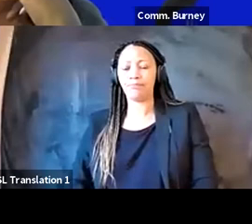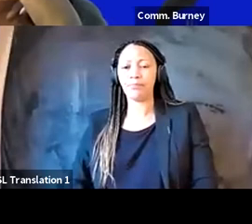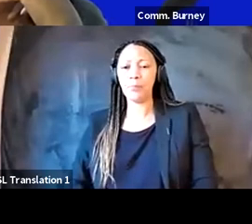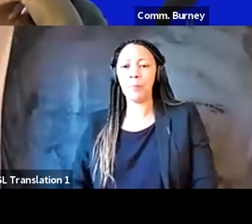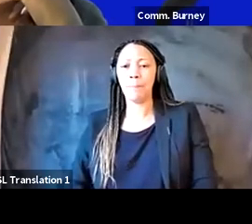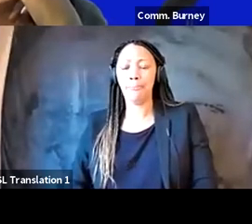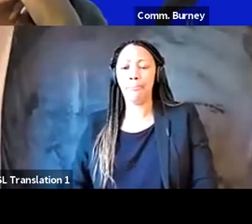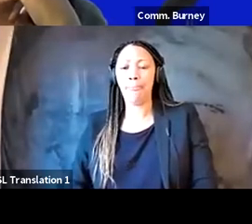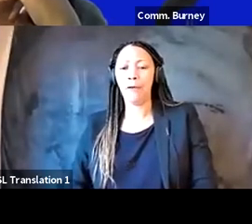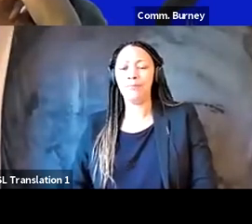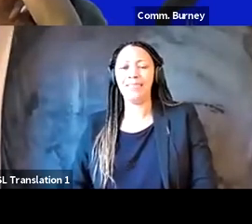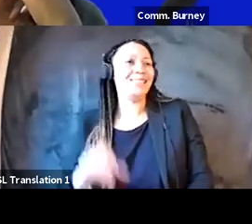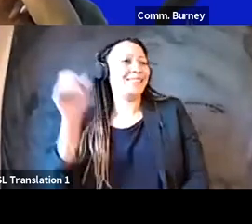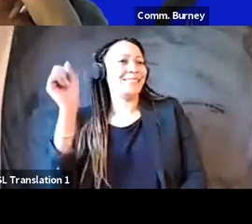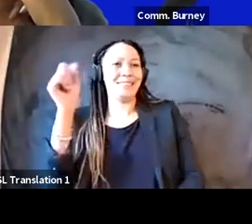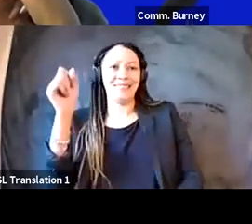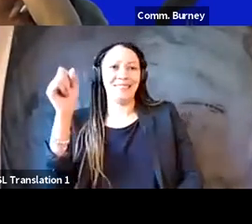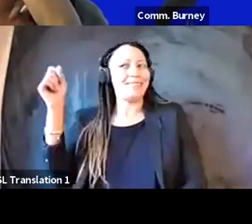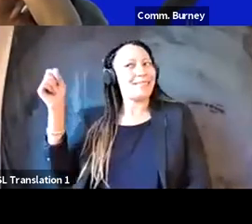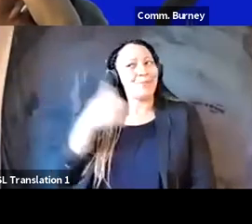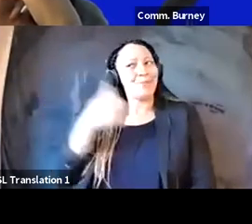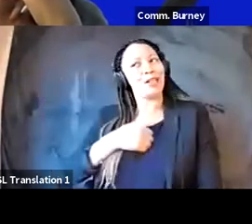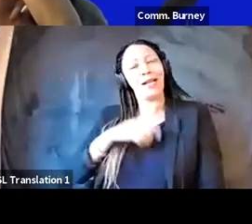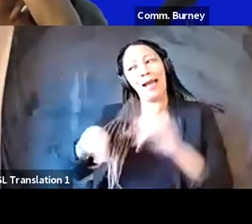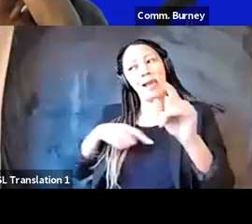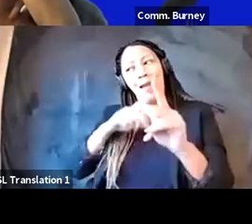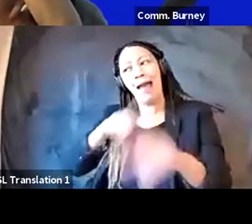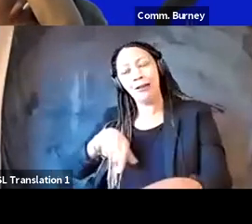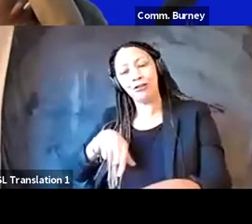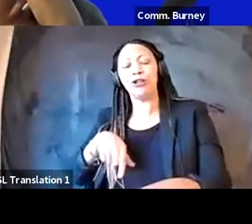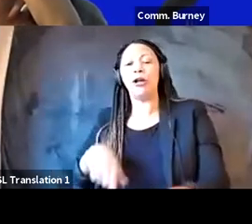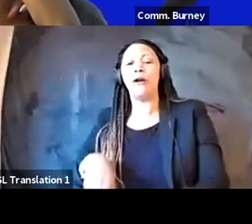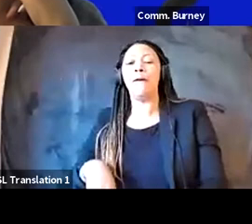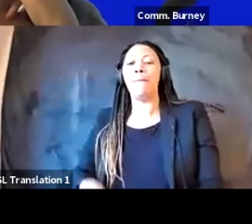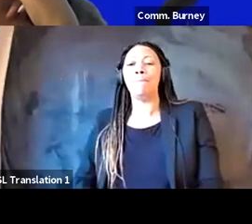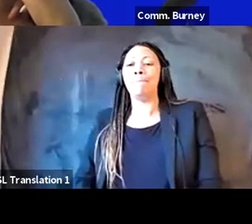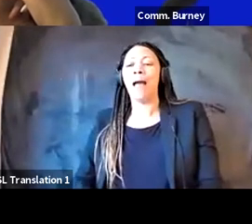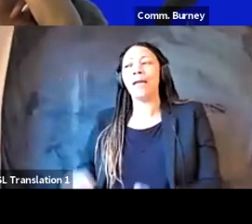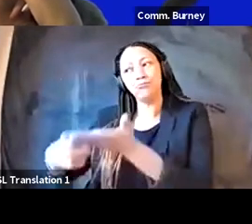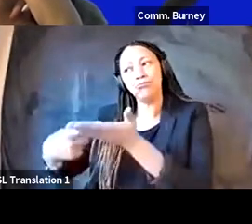Yeah, I cannot answer for the other projects. I didn't consult all of them, but